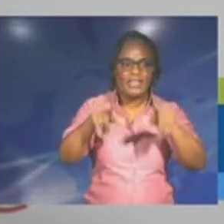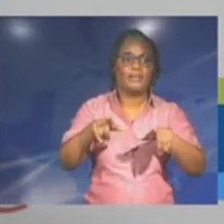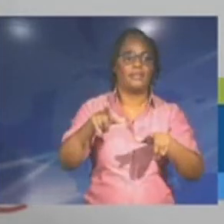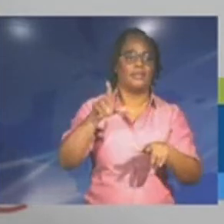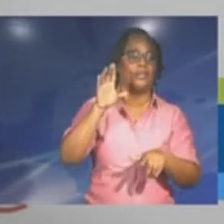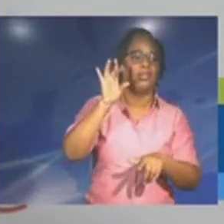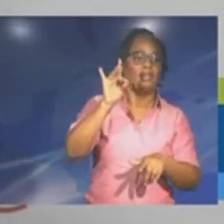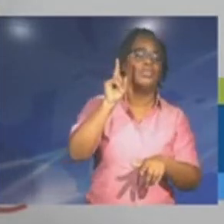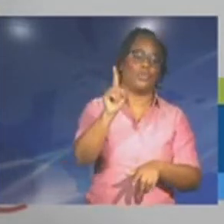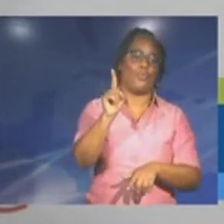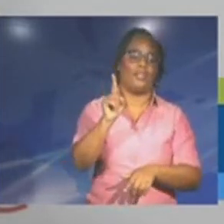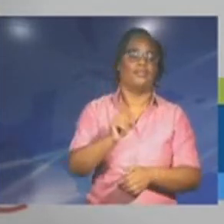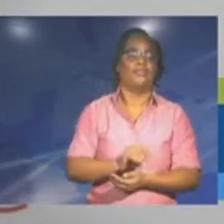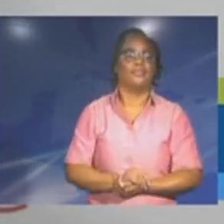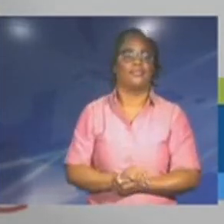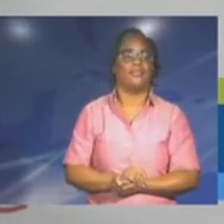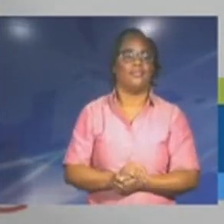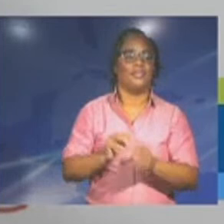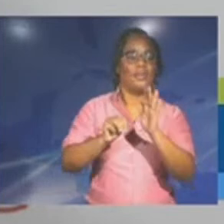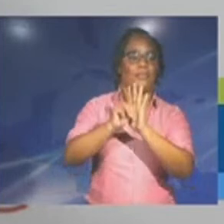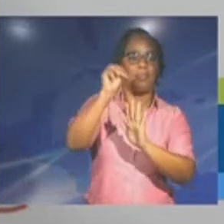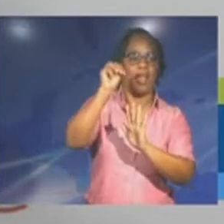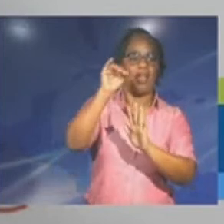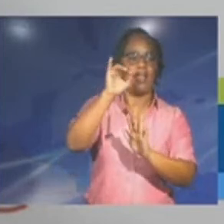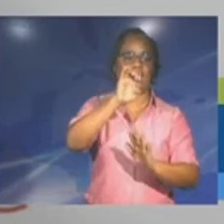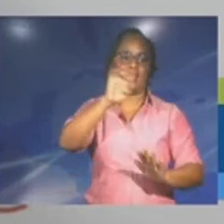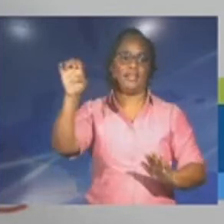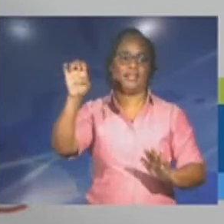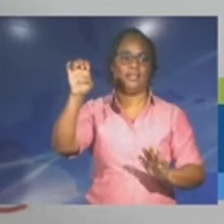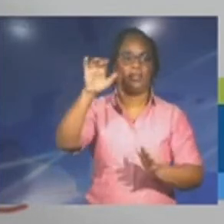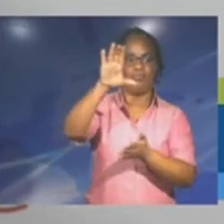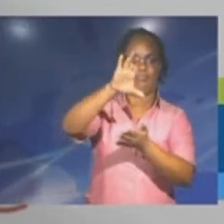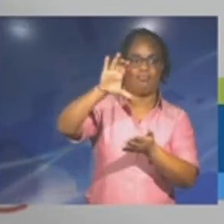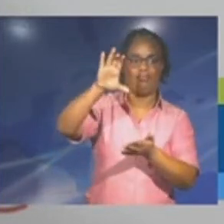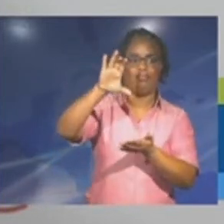Northeast district, number of positive cases there,